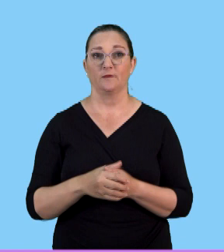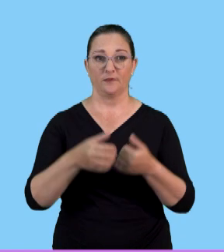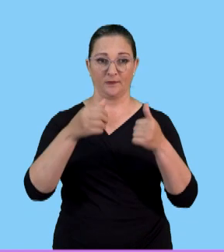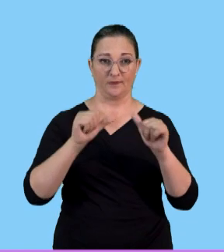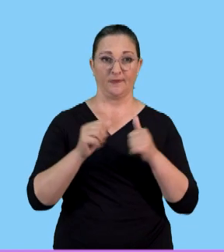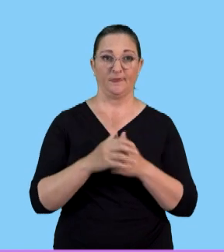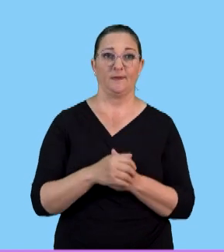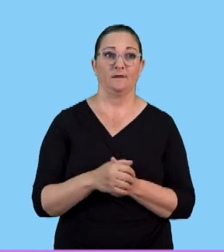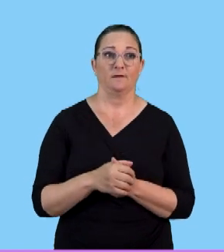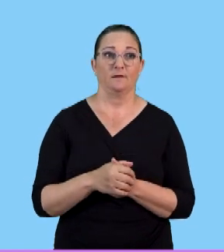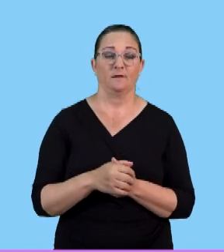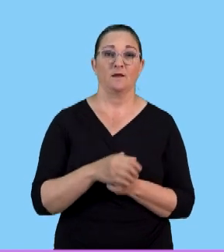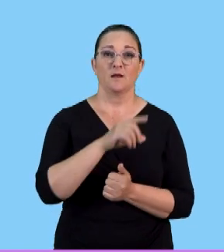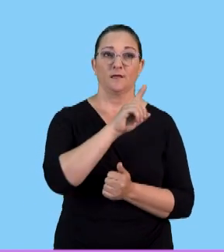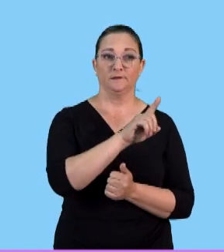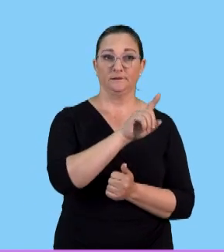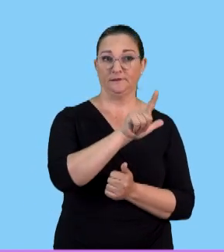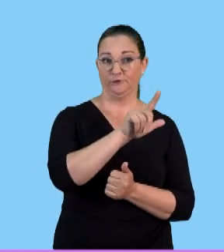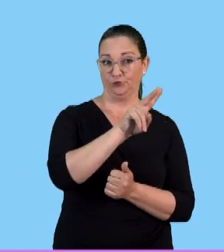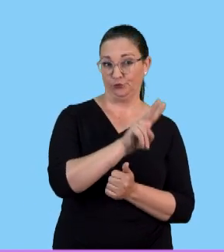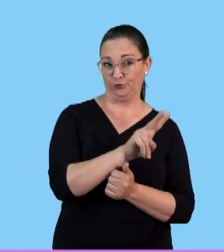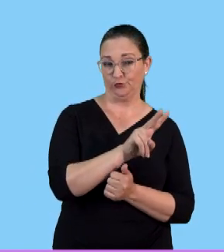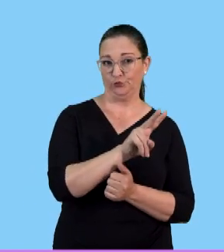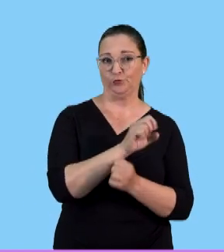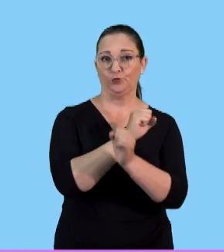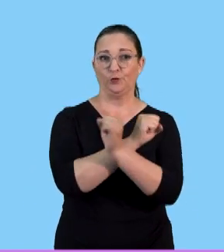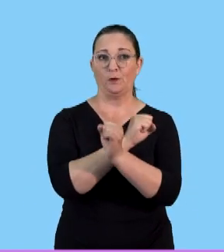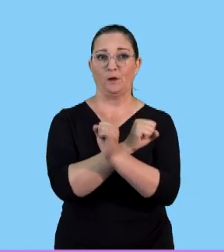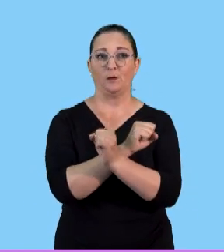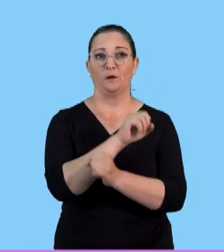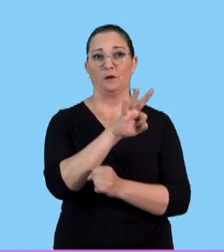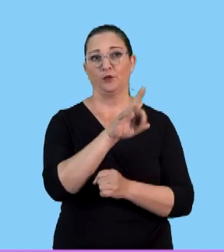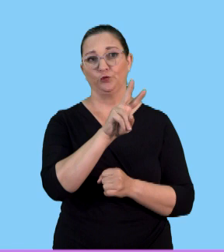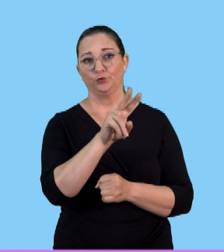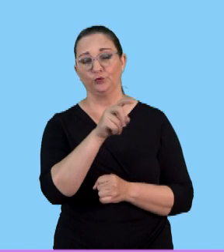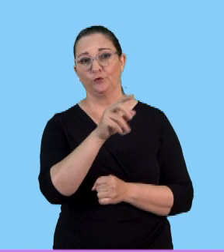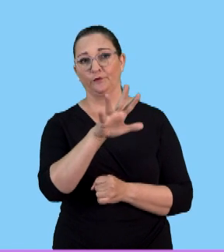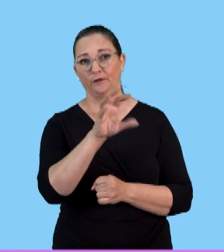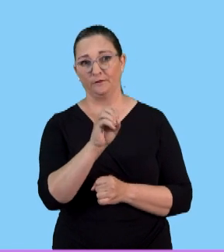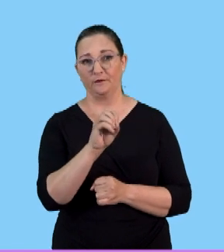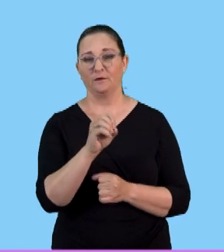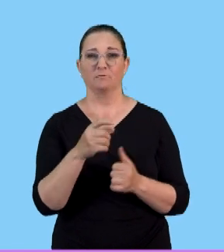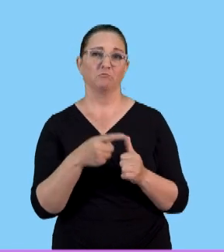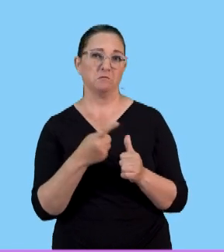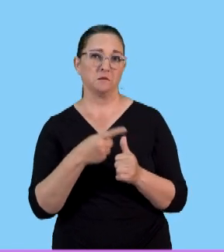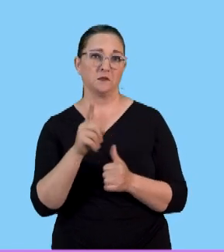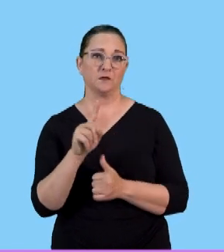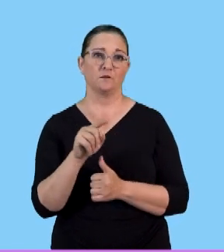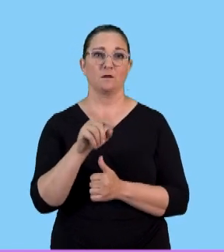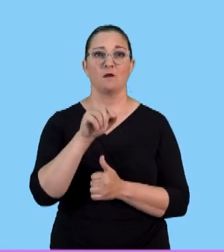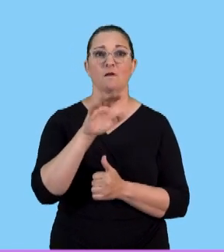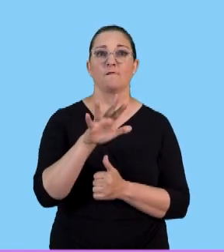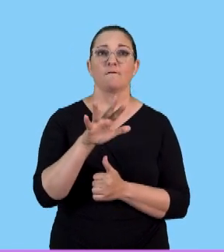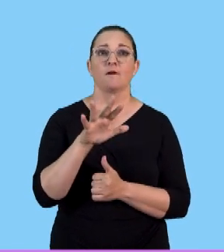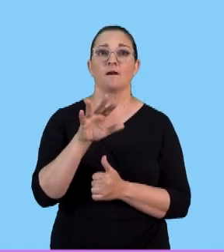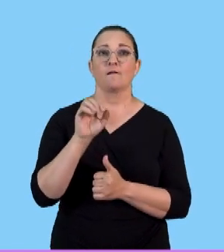3,267. And then next block, the 172 kilowatts multiplied by 32 rand 50, it will give